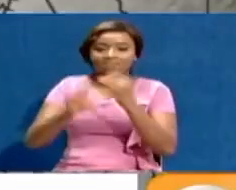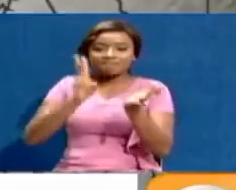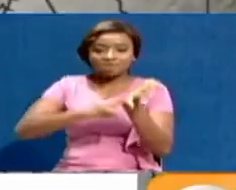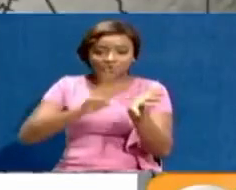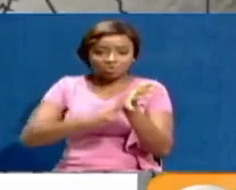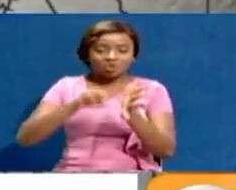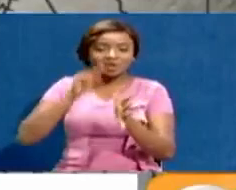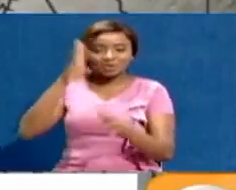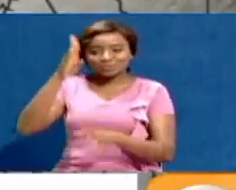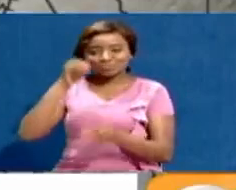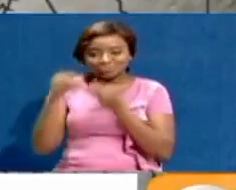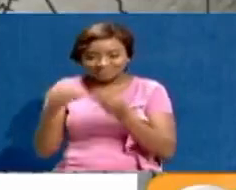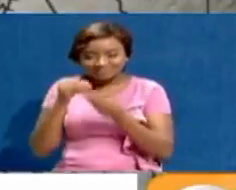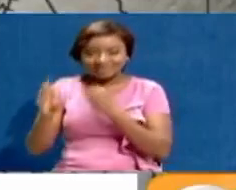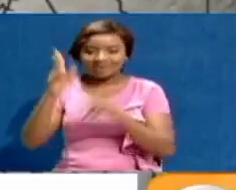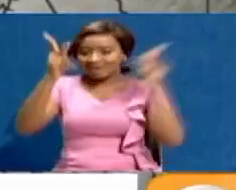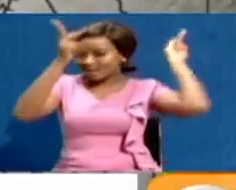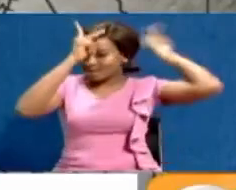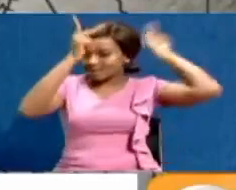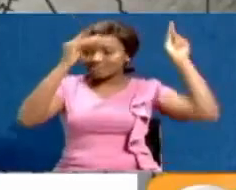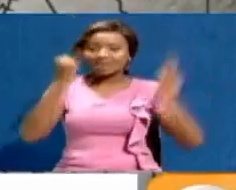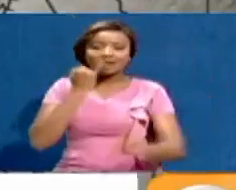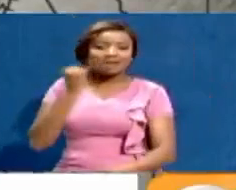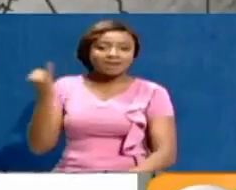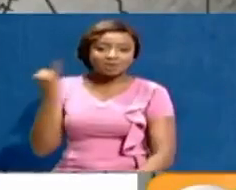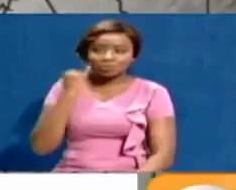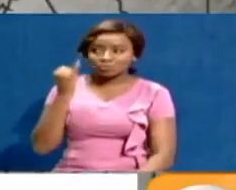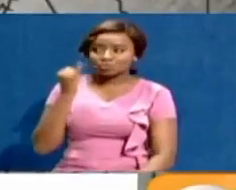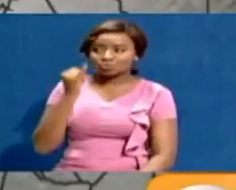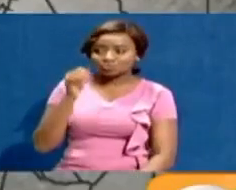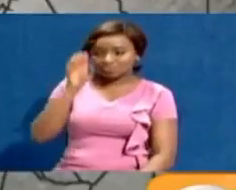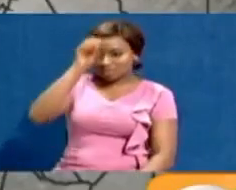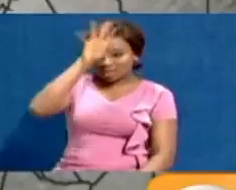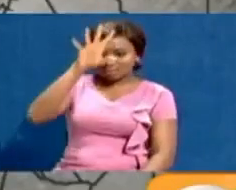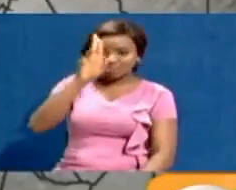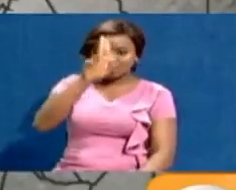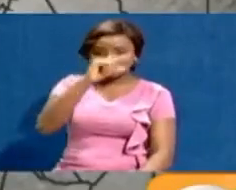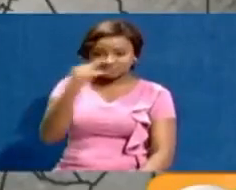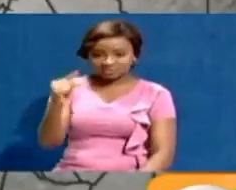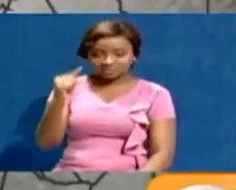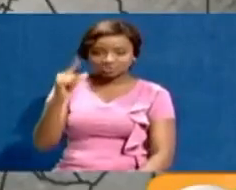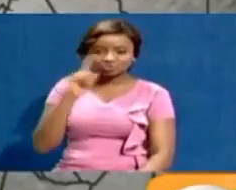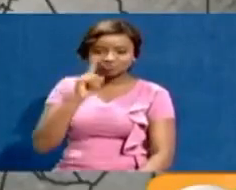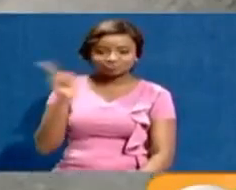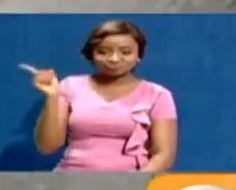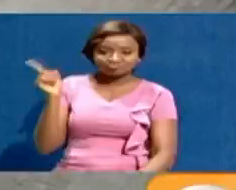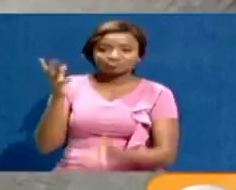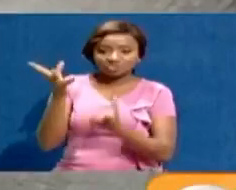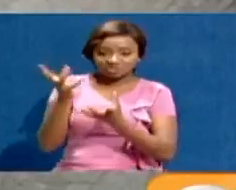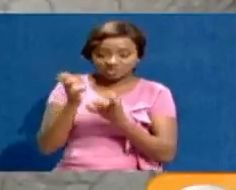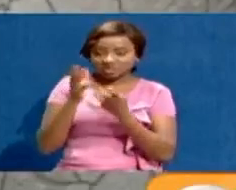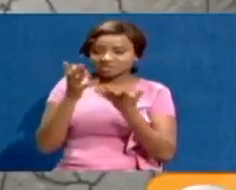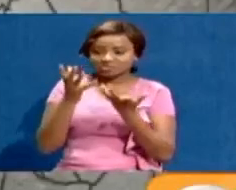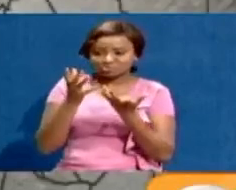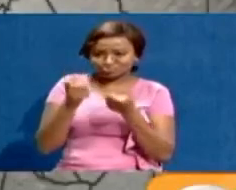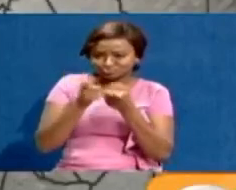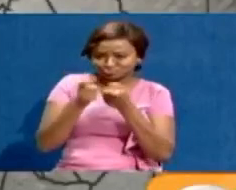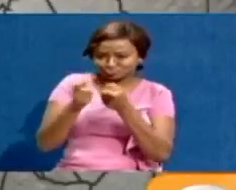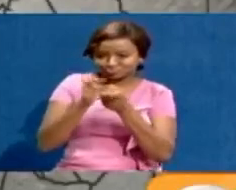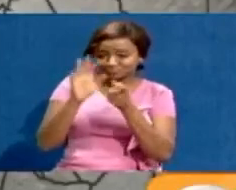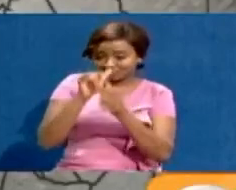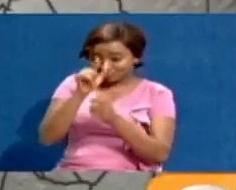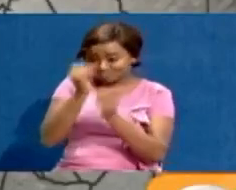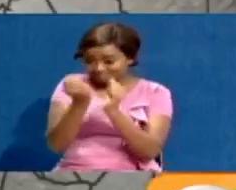Busia, Kakamega, Nakuru, Kiambu and Uasin Gishu, require intensified focus to stem new HIV infections. These